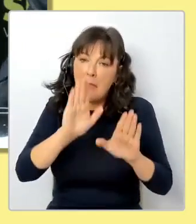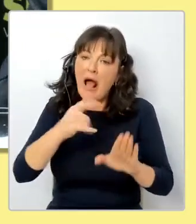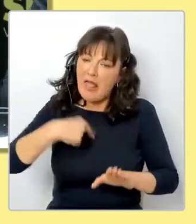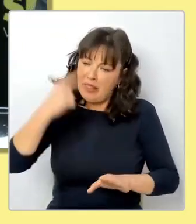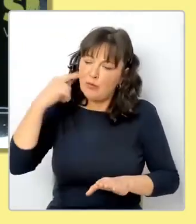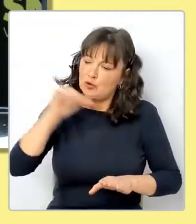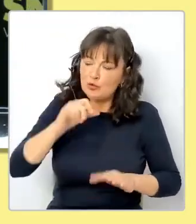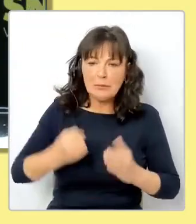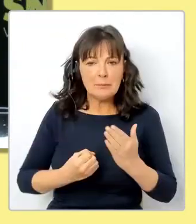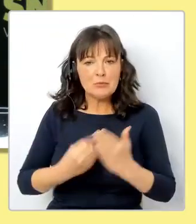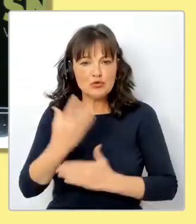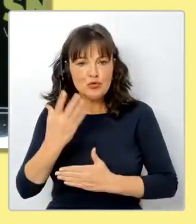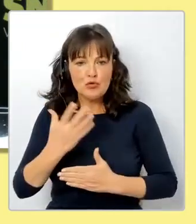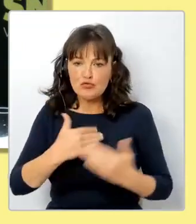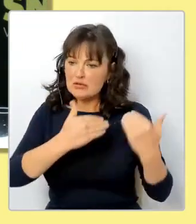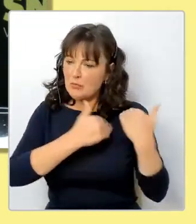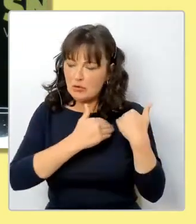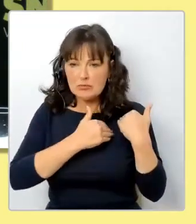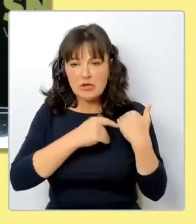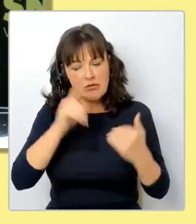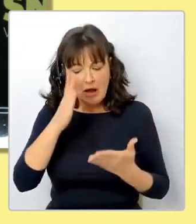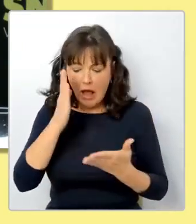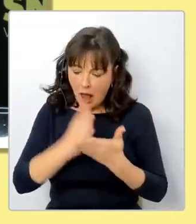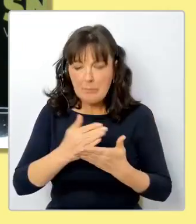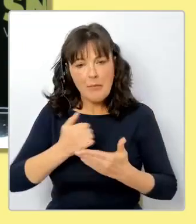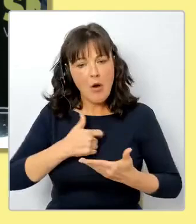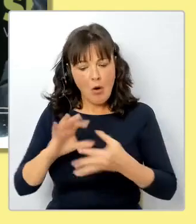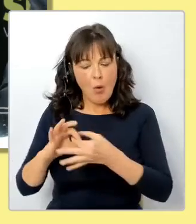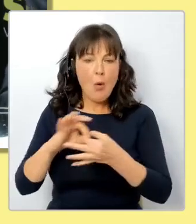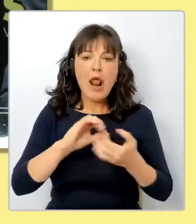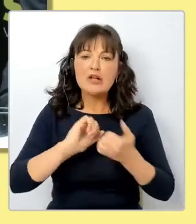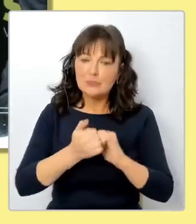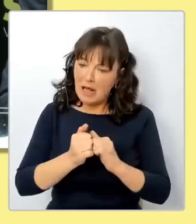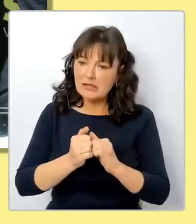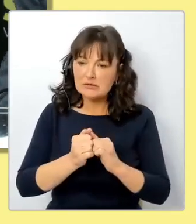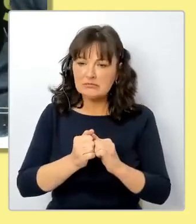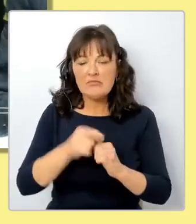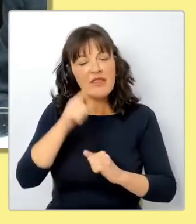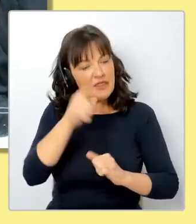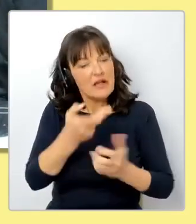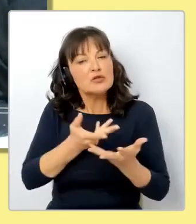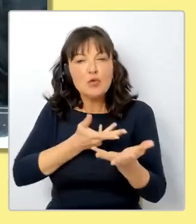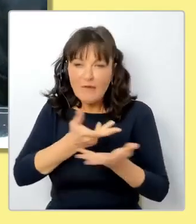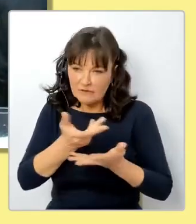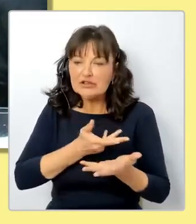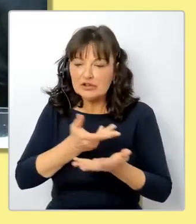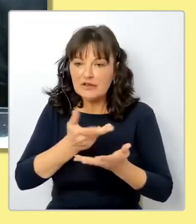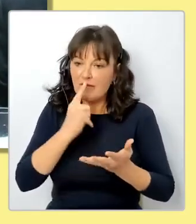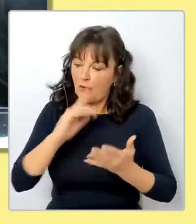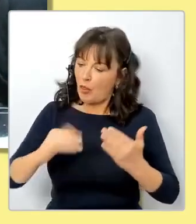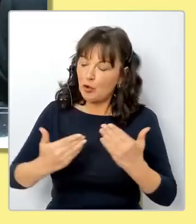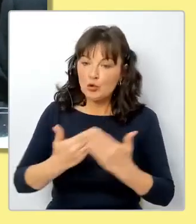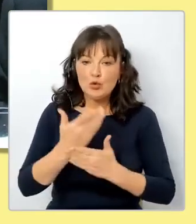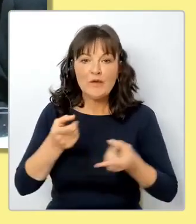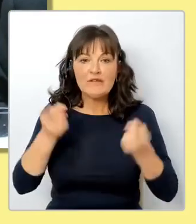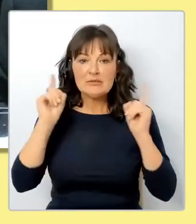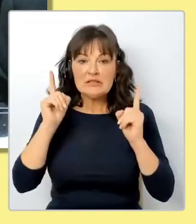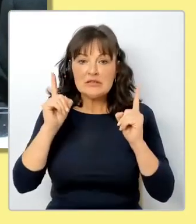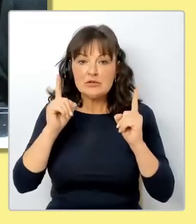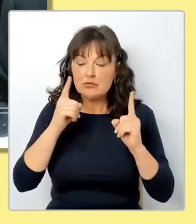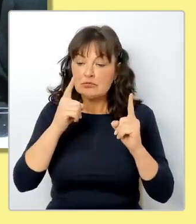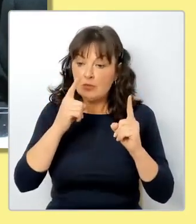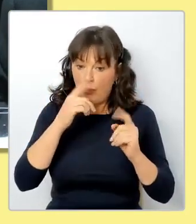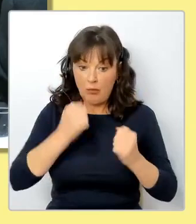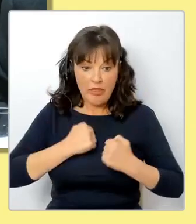they are currently our coalition partners in government, and that this is a conversation for the new First Minister to have with our